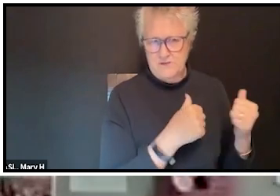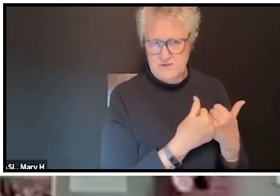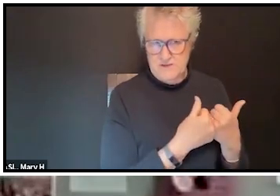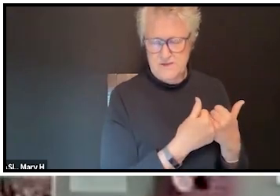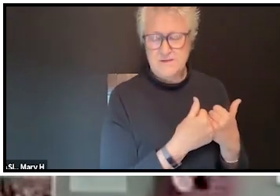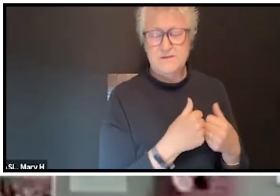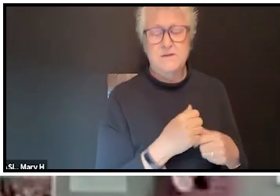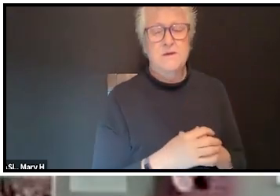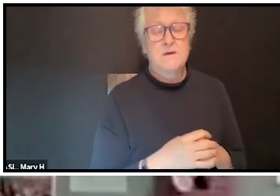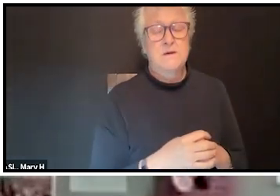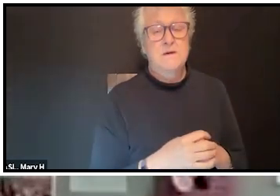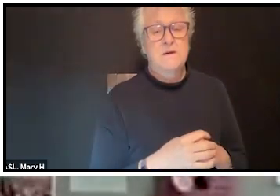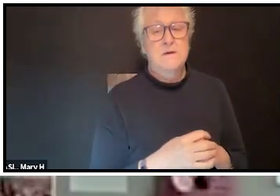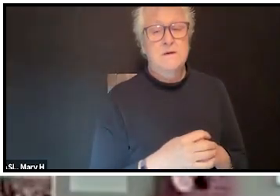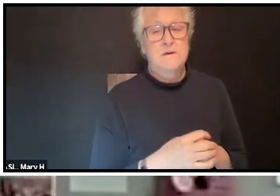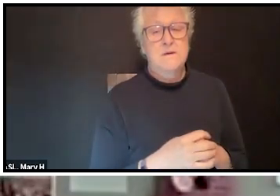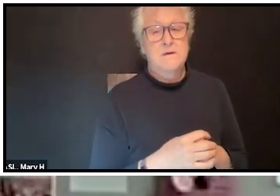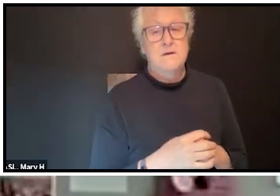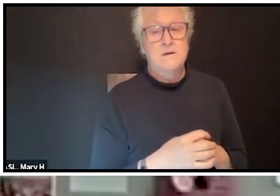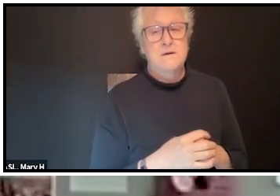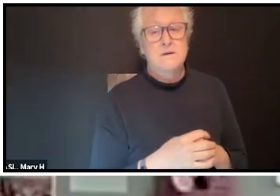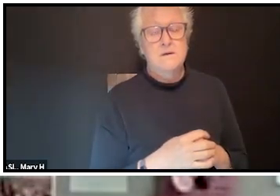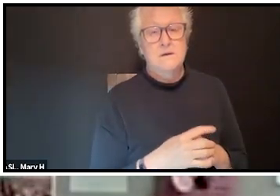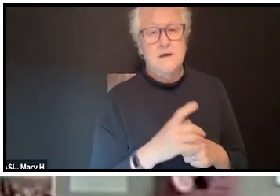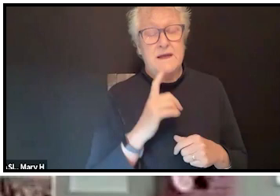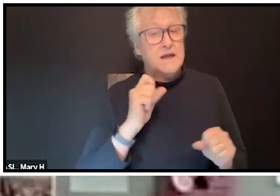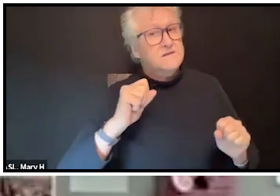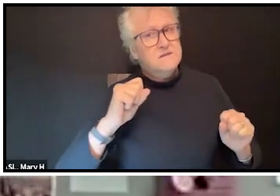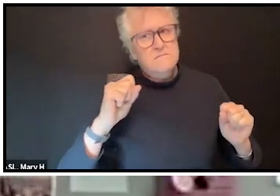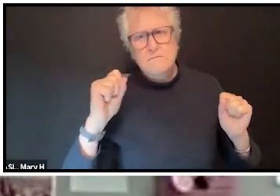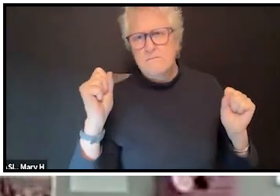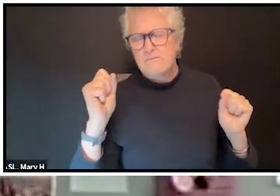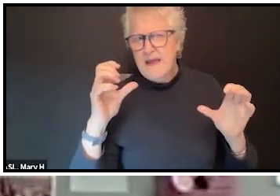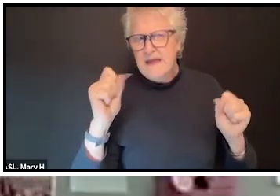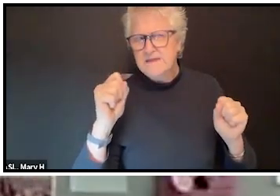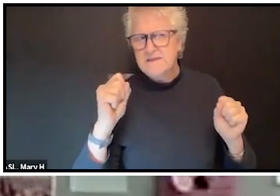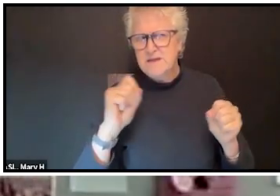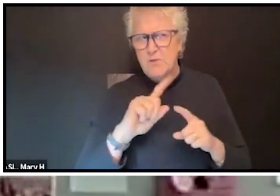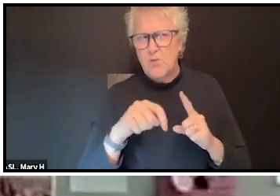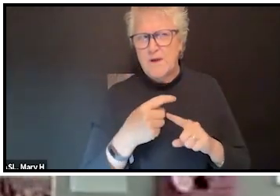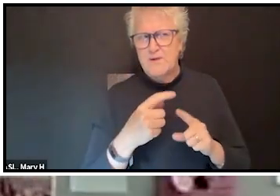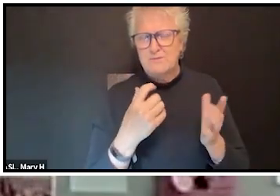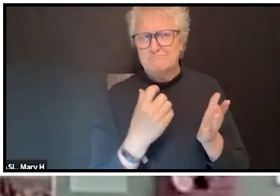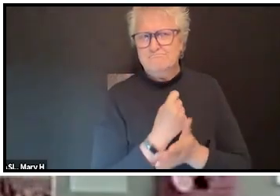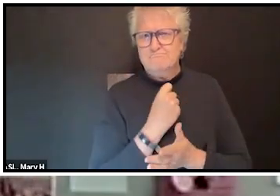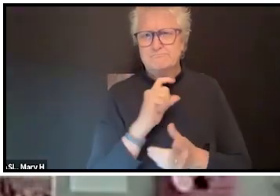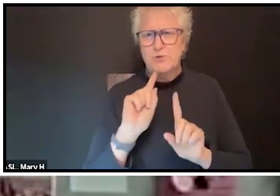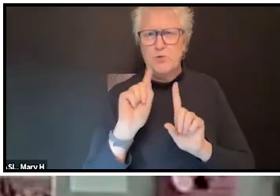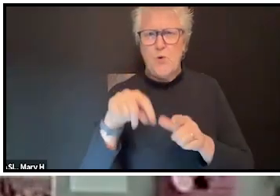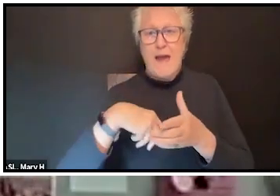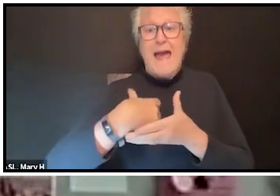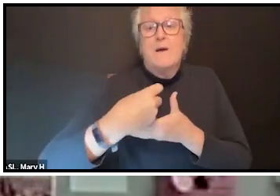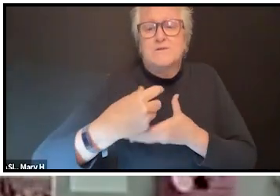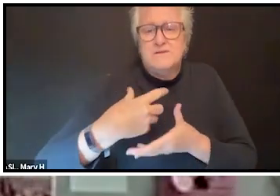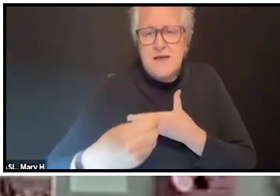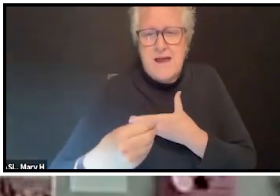it's amazing when you get to go outside of your own home and talk to folks that are doing what